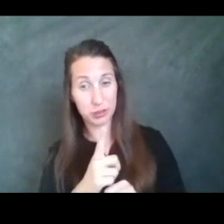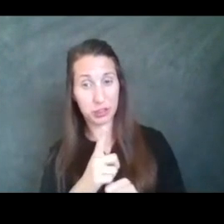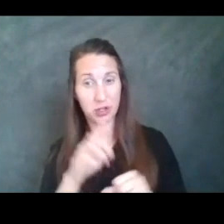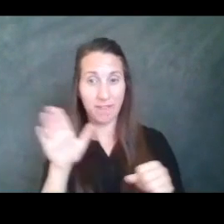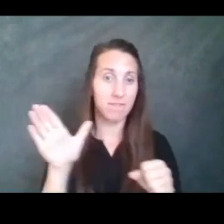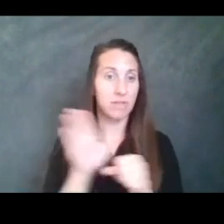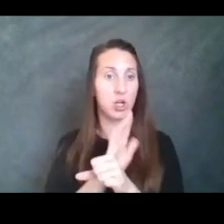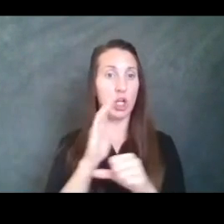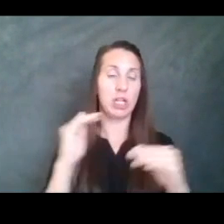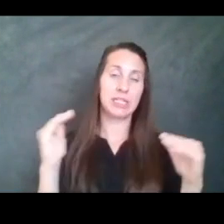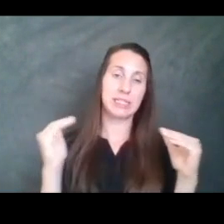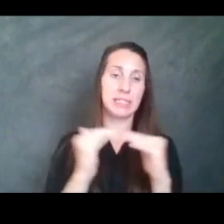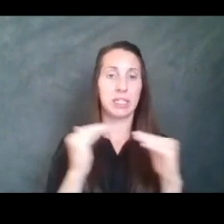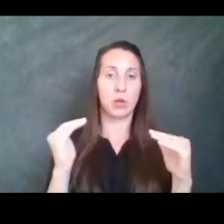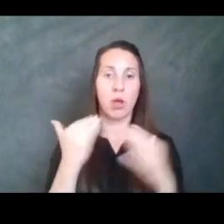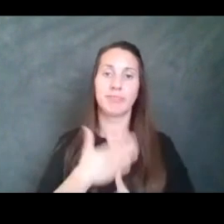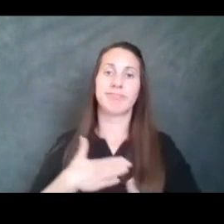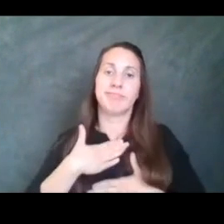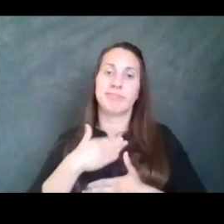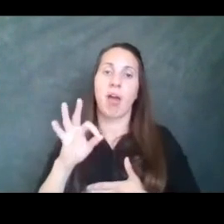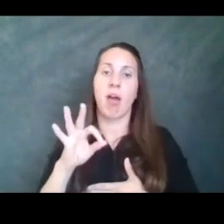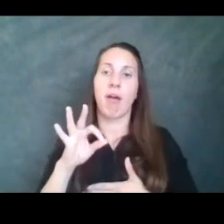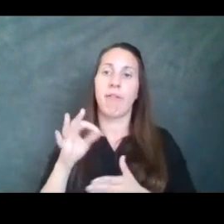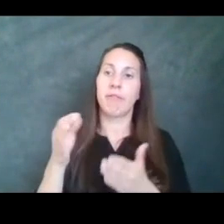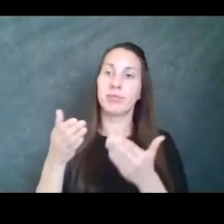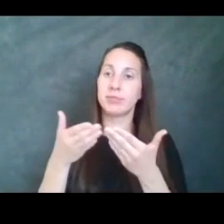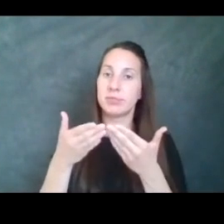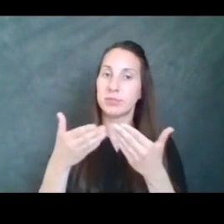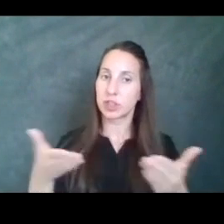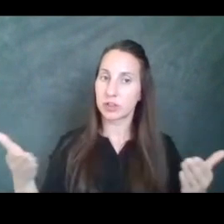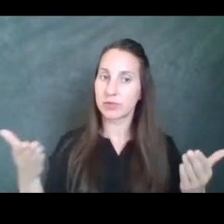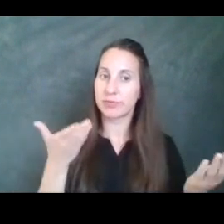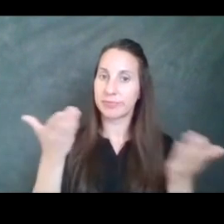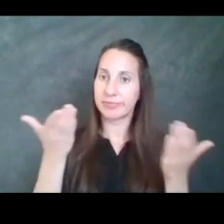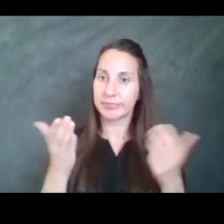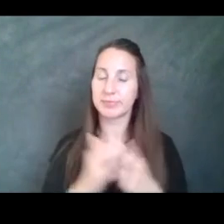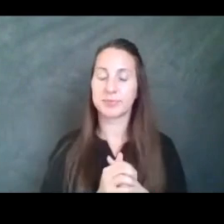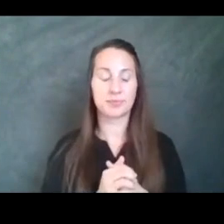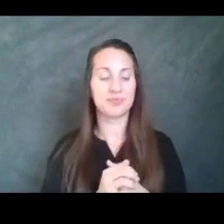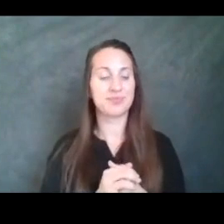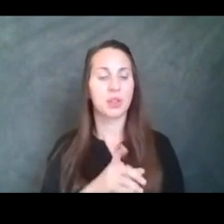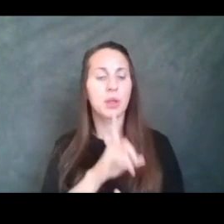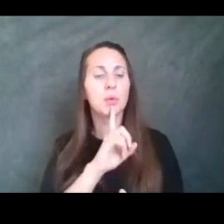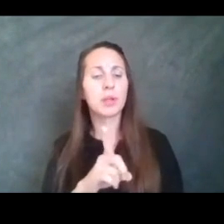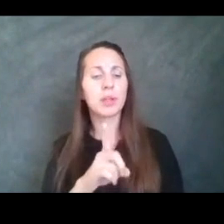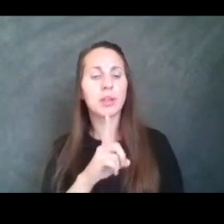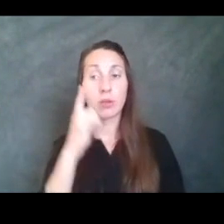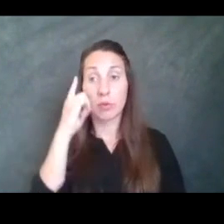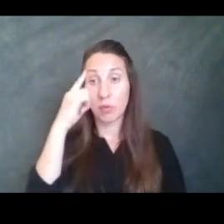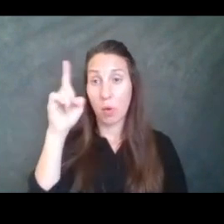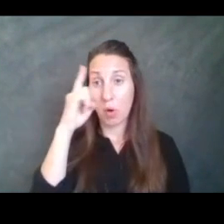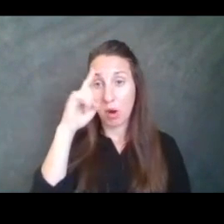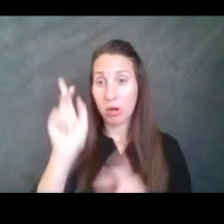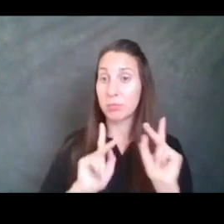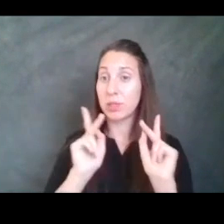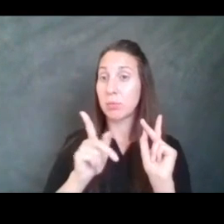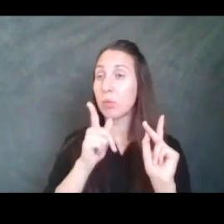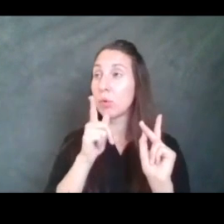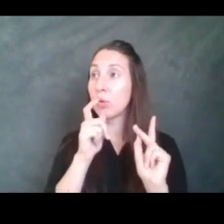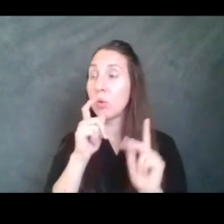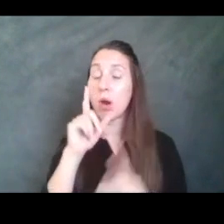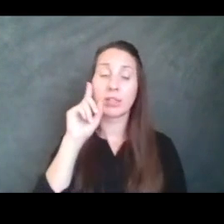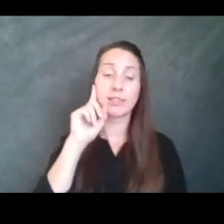equal enjoyment of goods and services. This is basically for folks that are